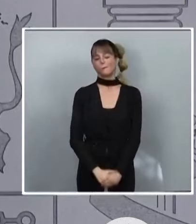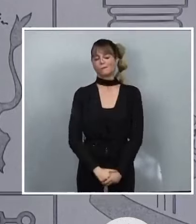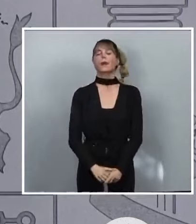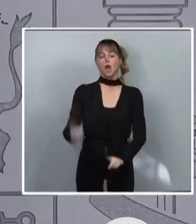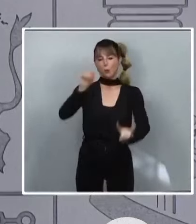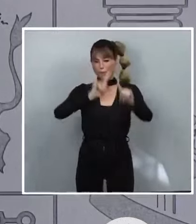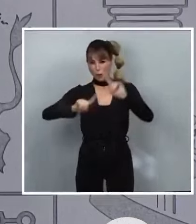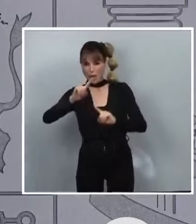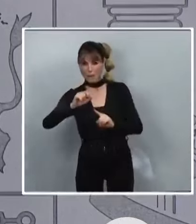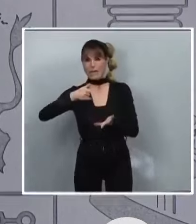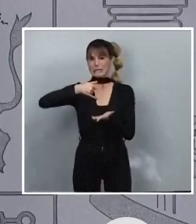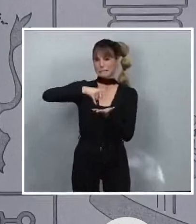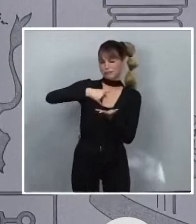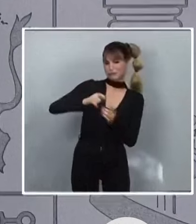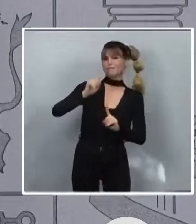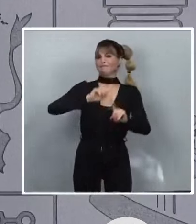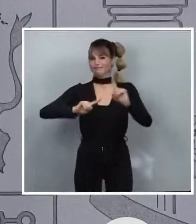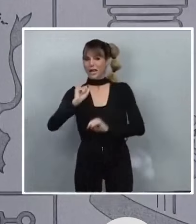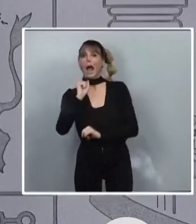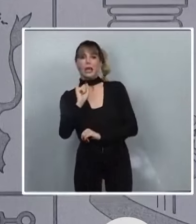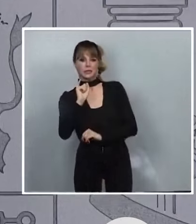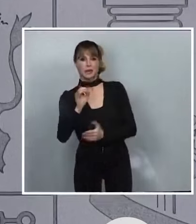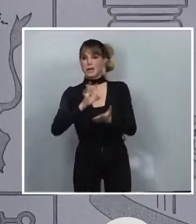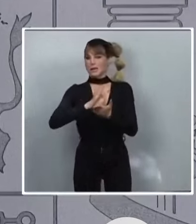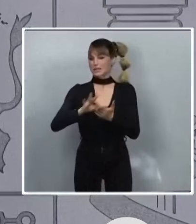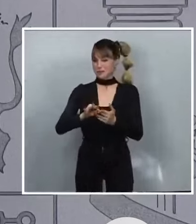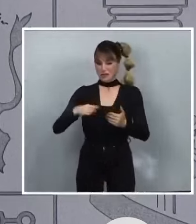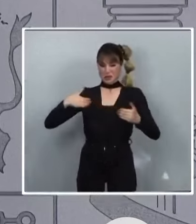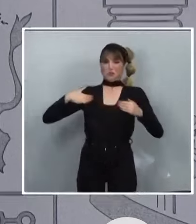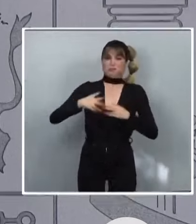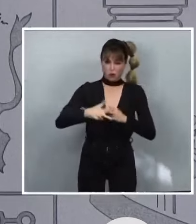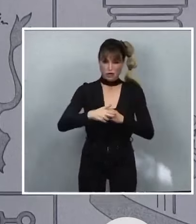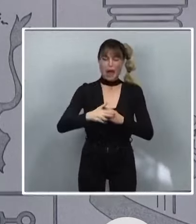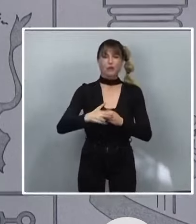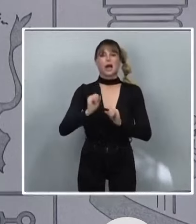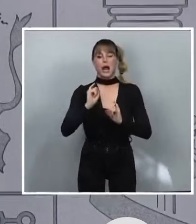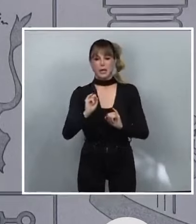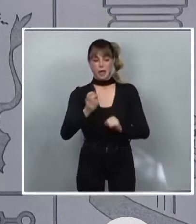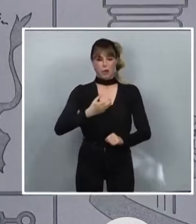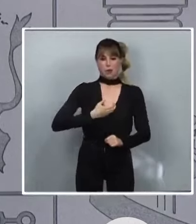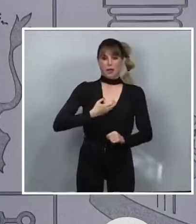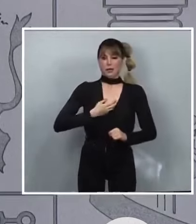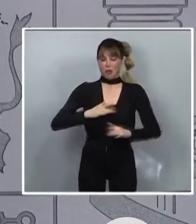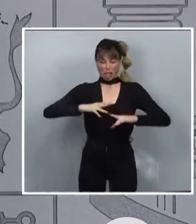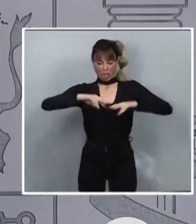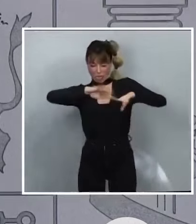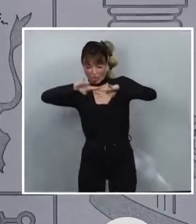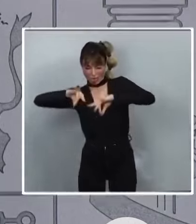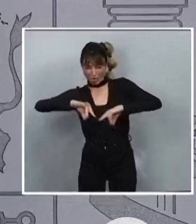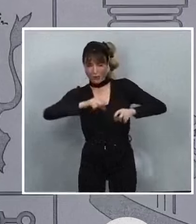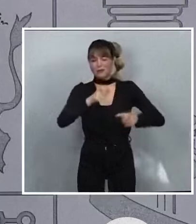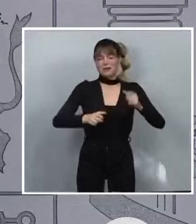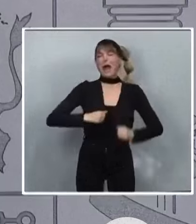is not enough. I know that there are severe problems and shortages, that there are collapsed services, municipalities buried in